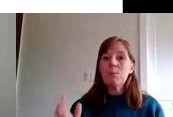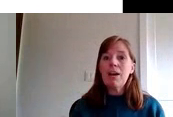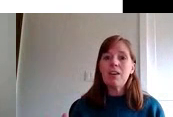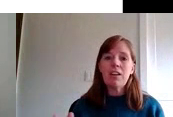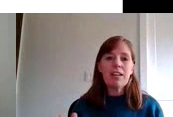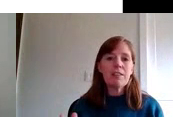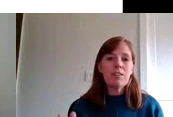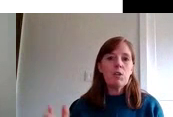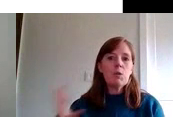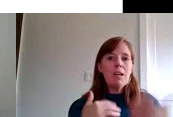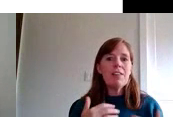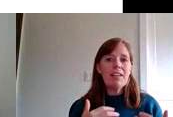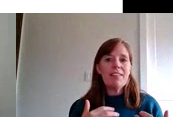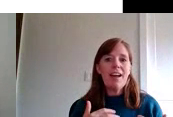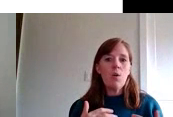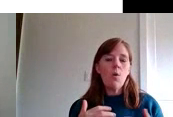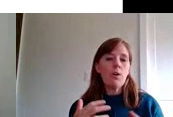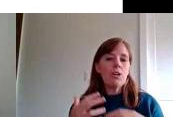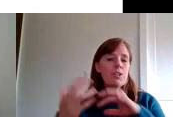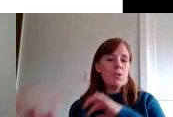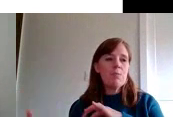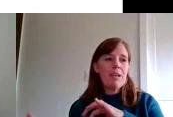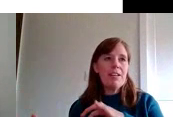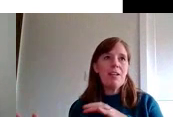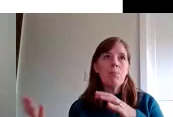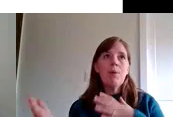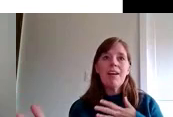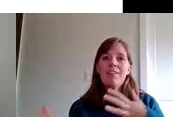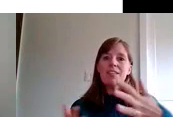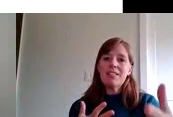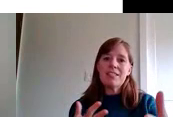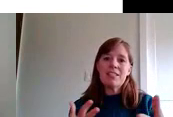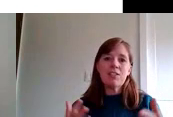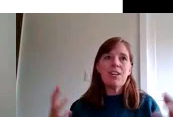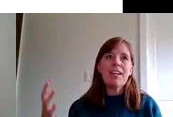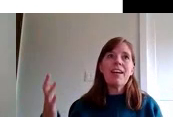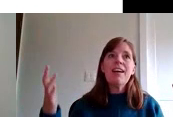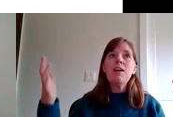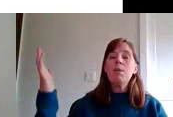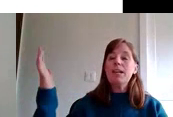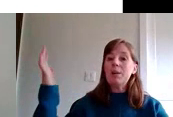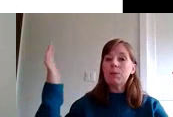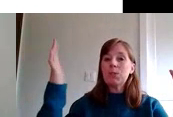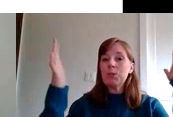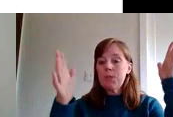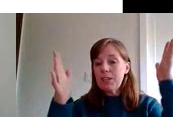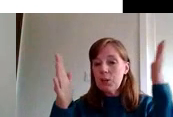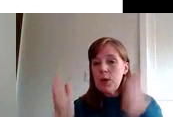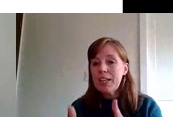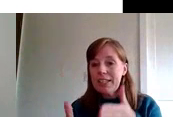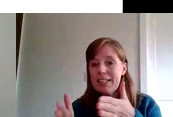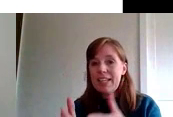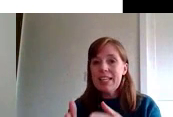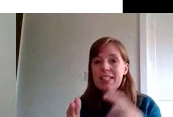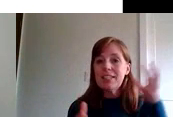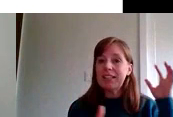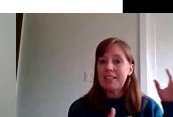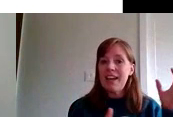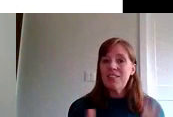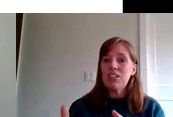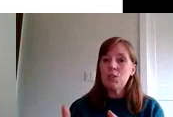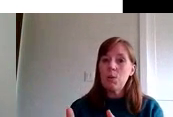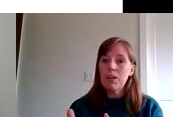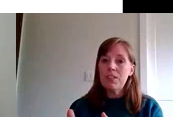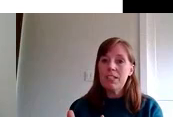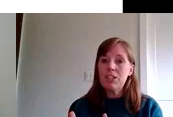Mm-hmm. Thinking about, like, you may like that or your student may need it, but in this distance learning, being able to quickly and